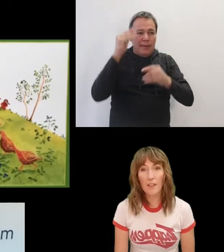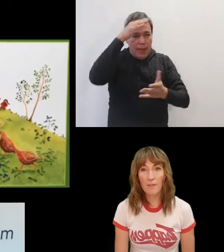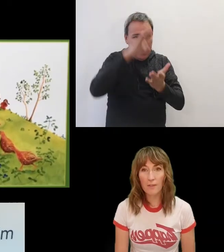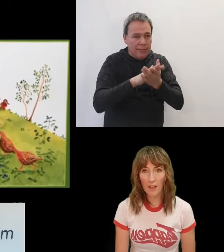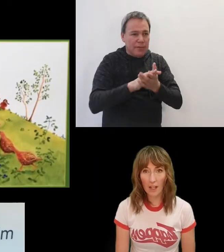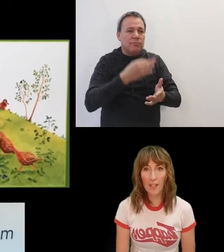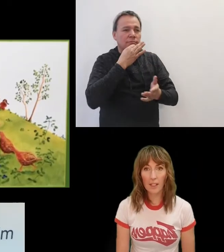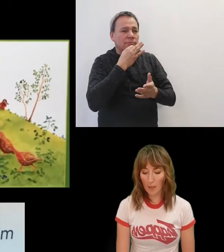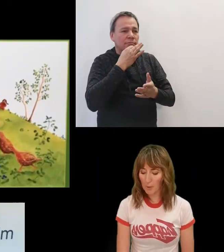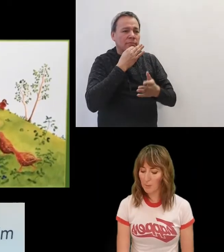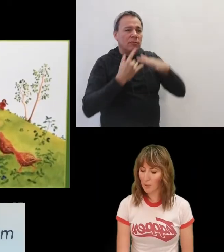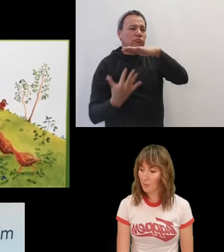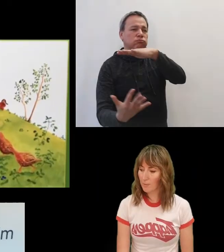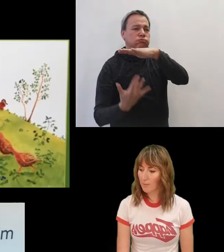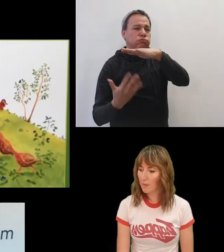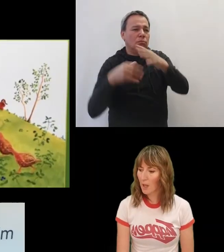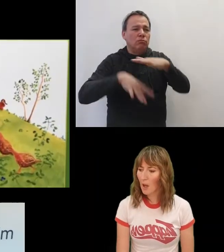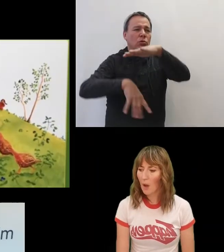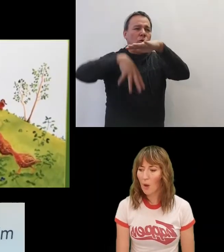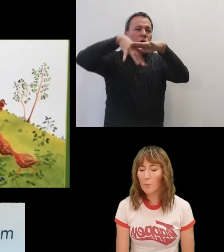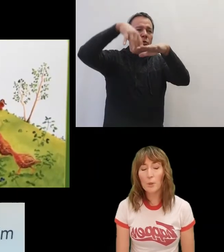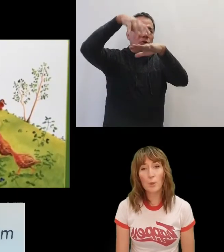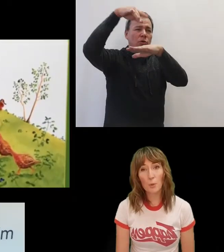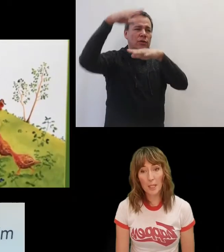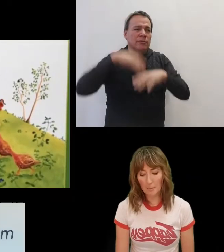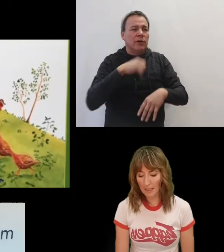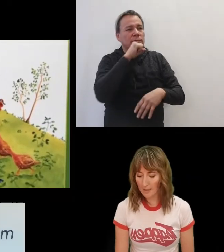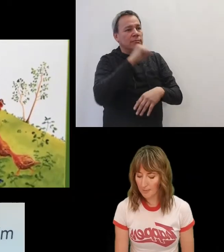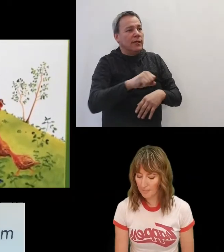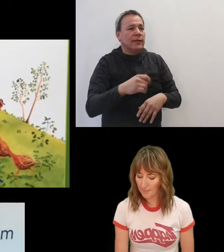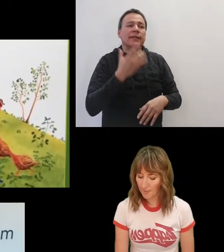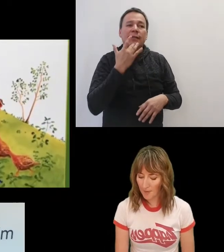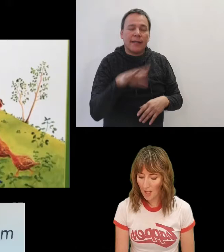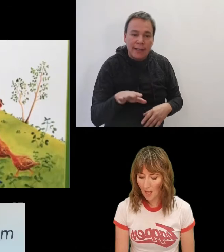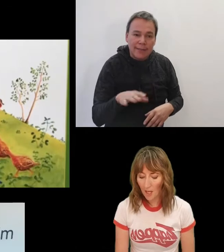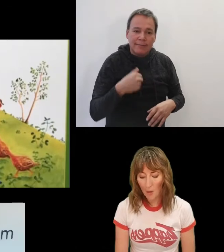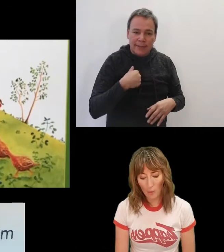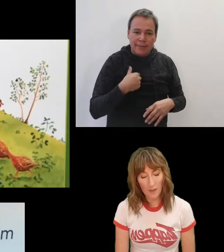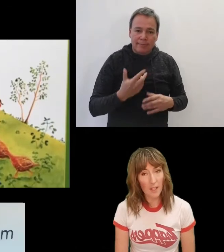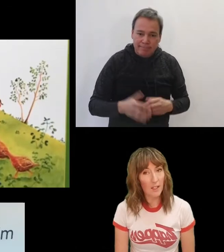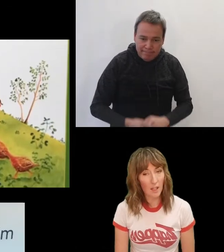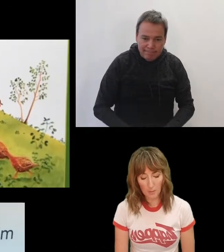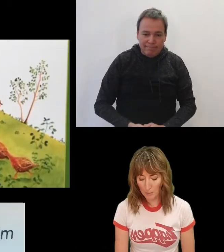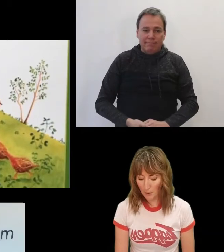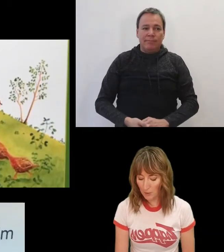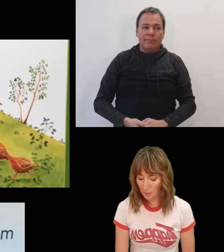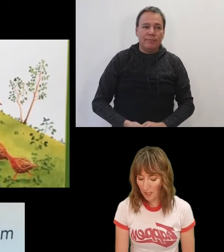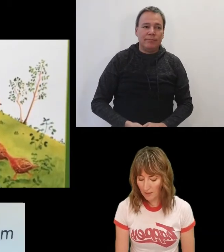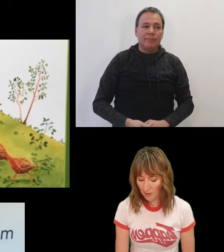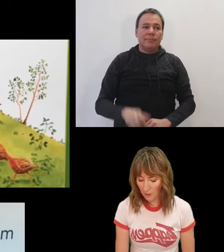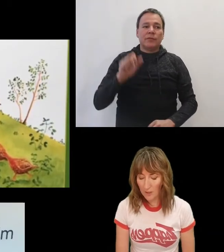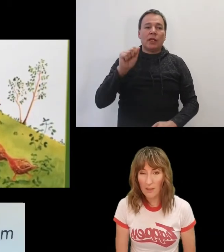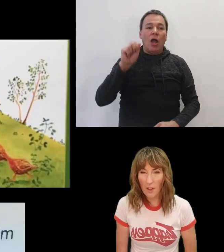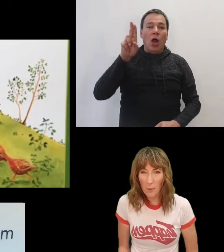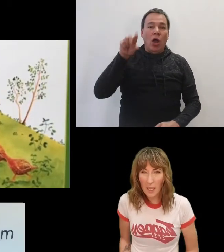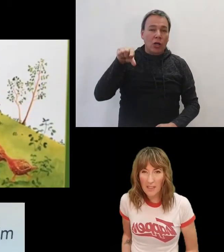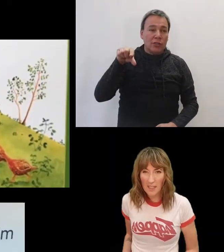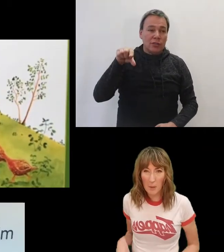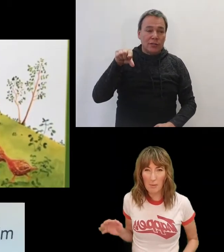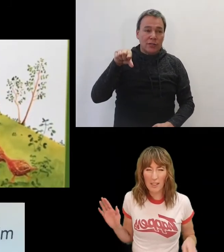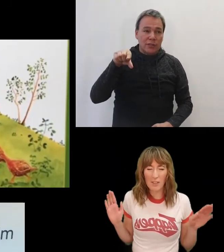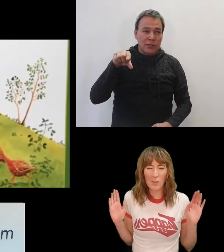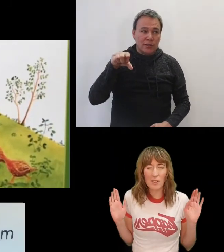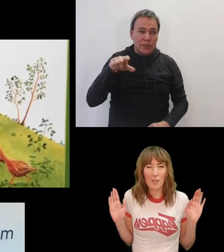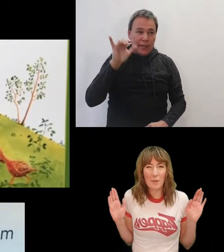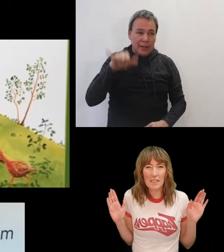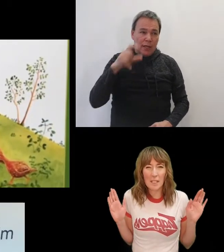August, the flying up moon. Opuhu weepisim. When the young birds practice using their wings.